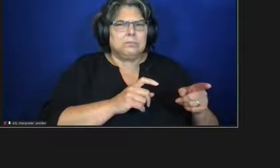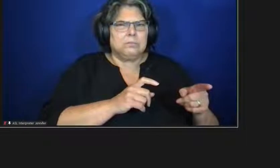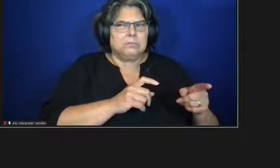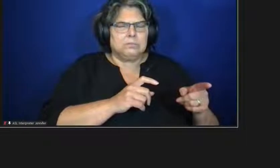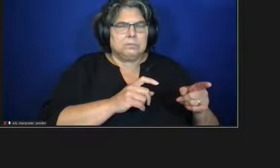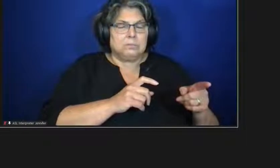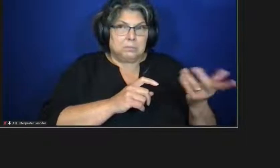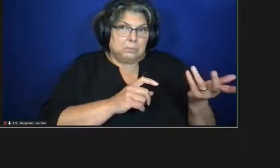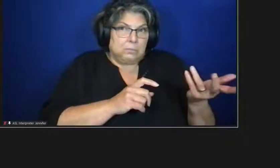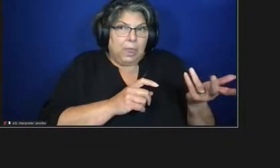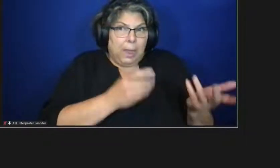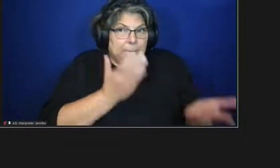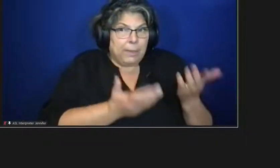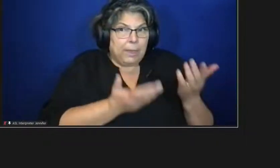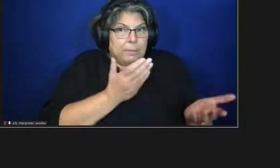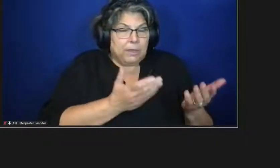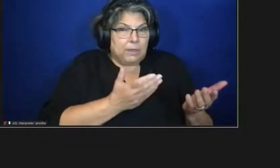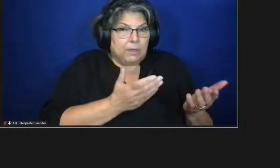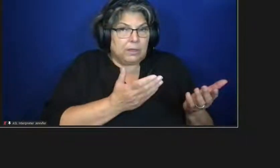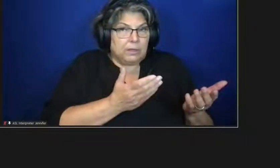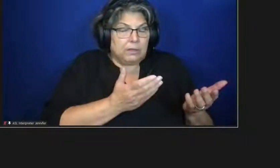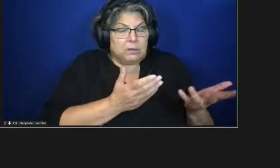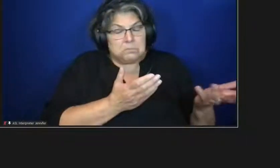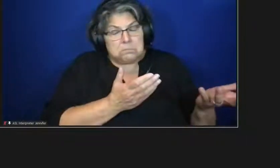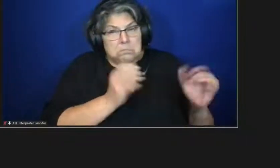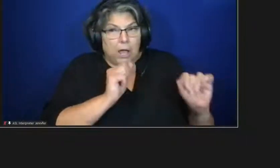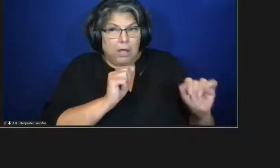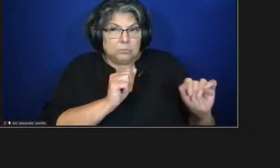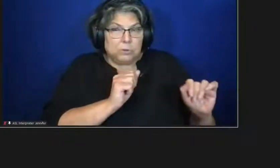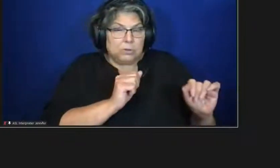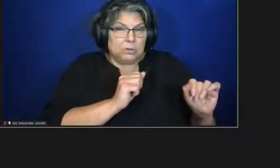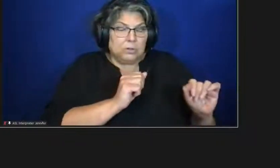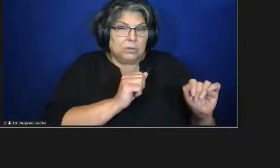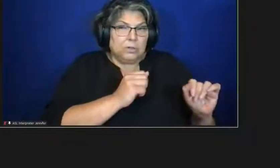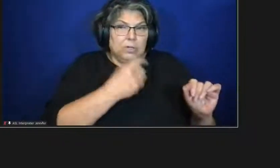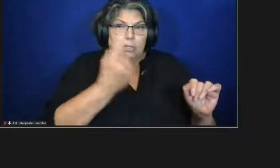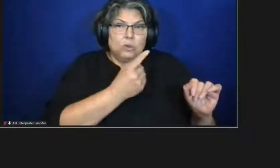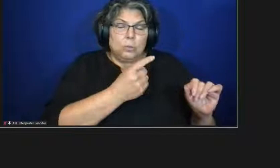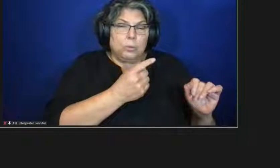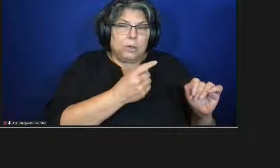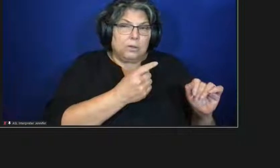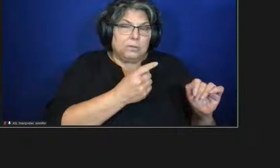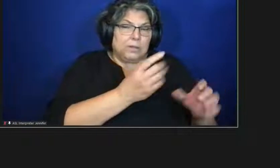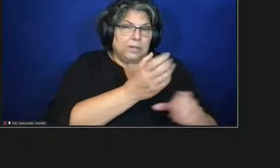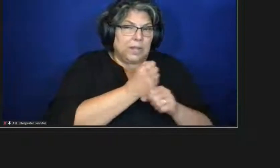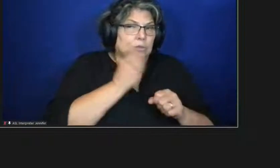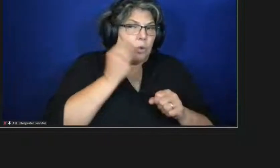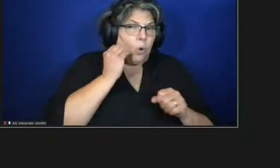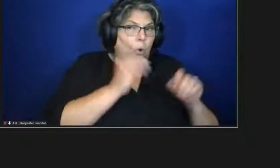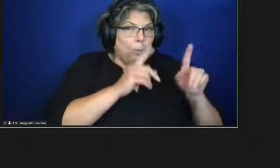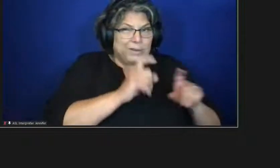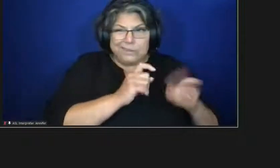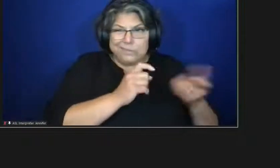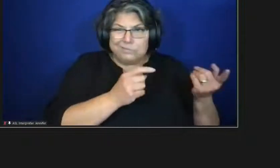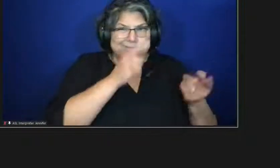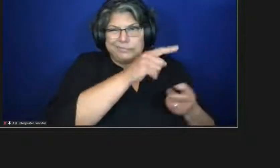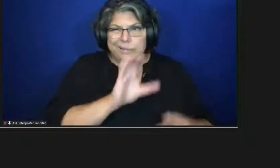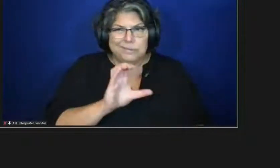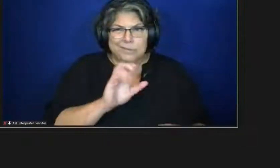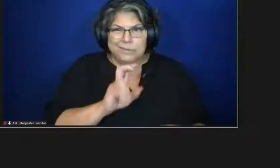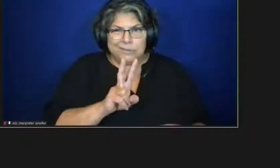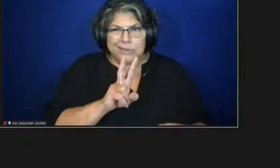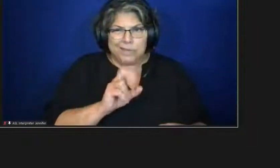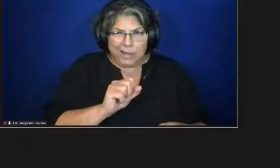there could feasibly in the abstract be a case where someone gets a home test at a CVS and gets